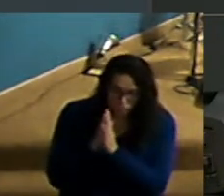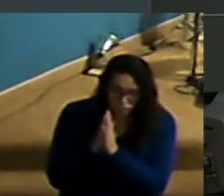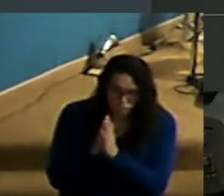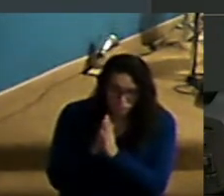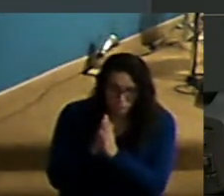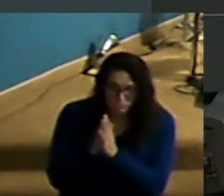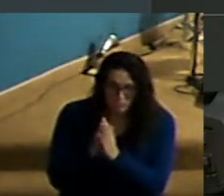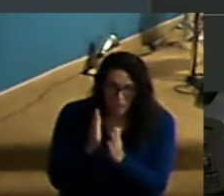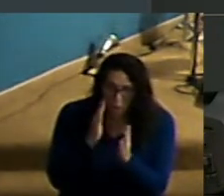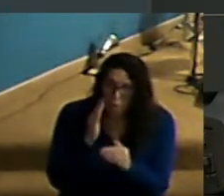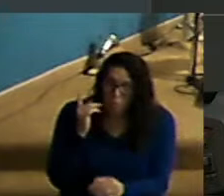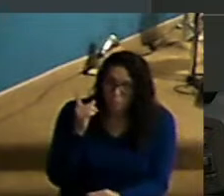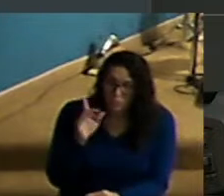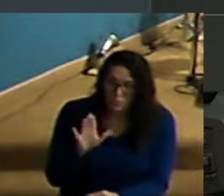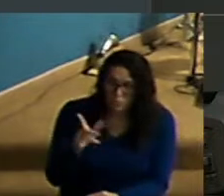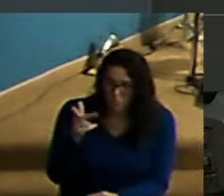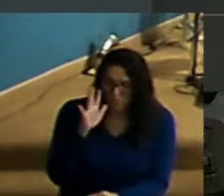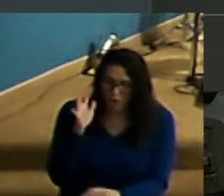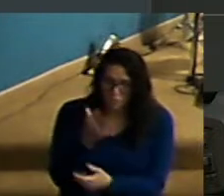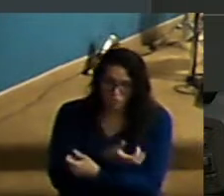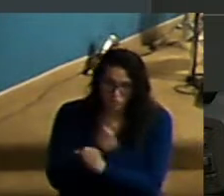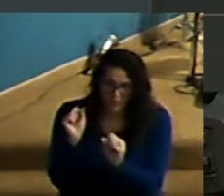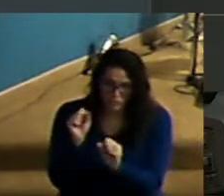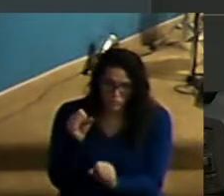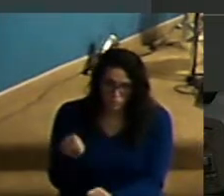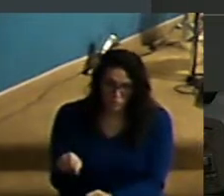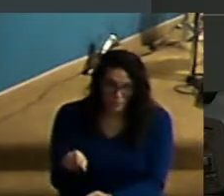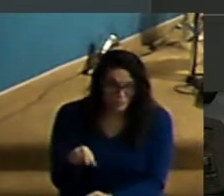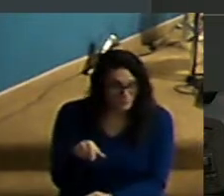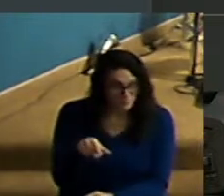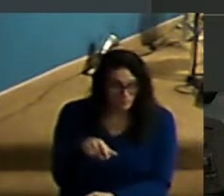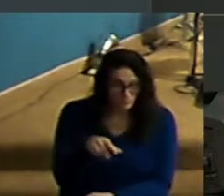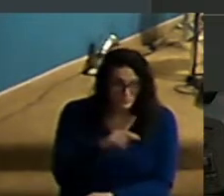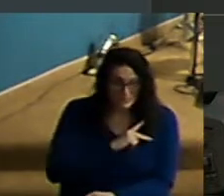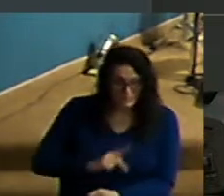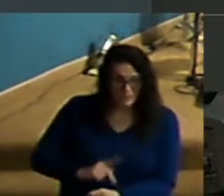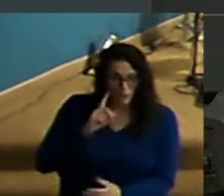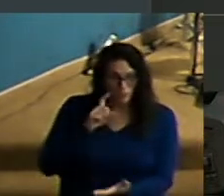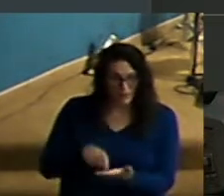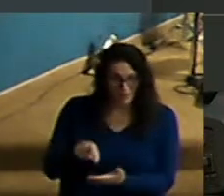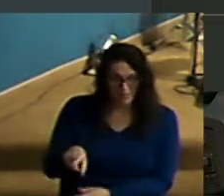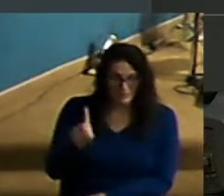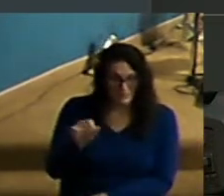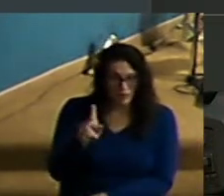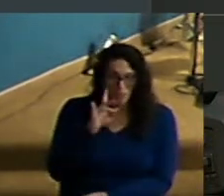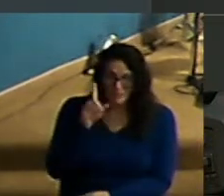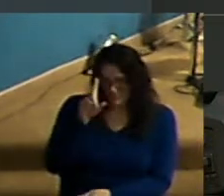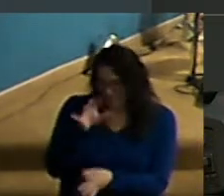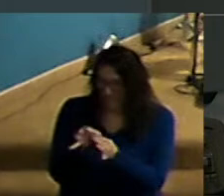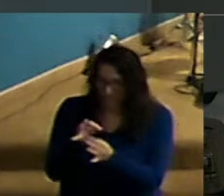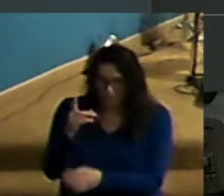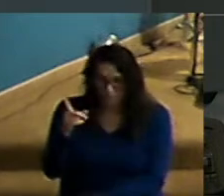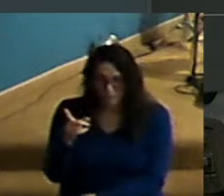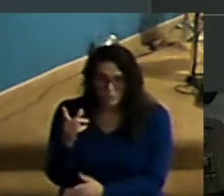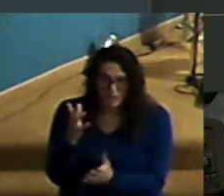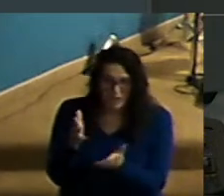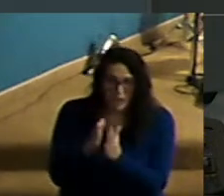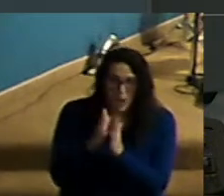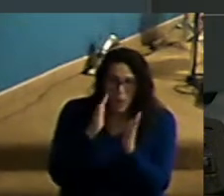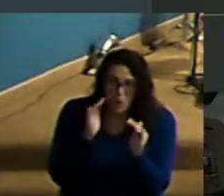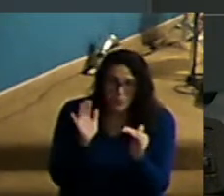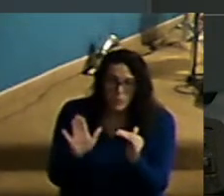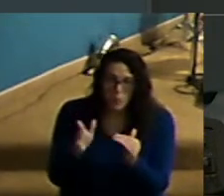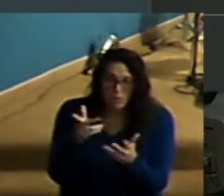whom you serve continually, rescue you. He recognizes that Daniel was faithful. May your God, whom you serve